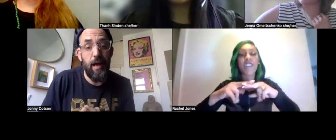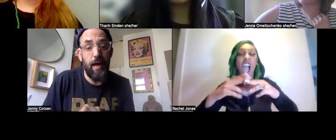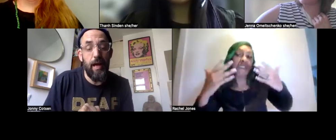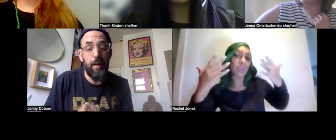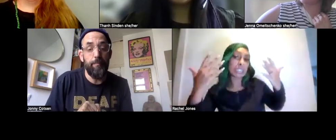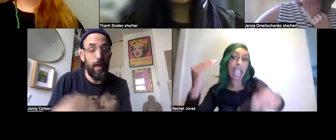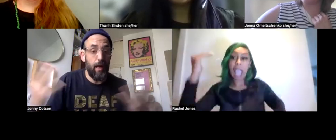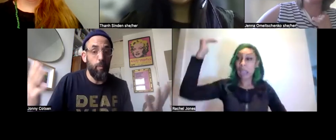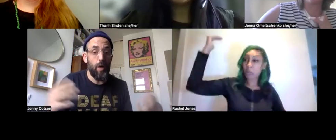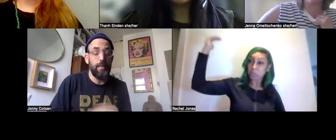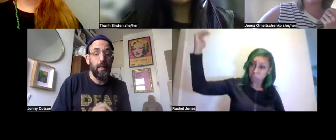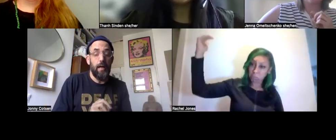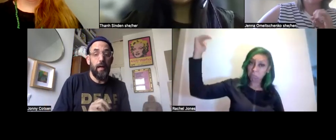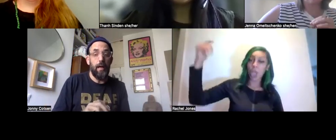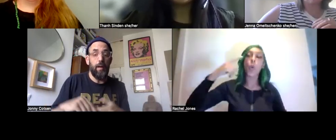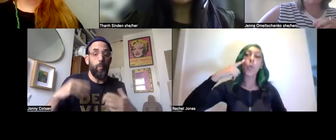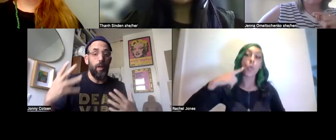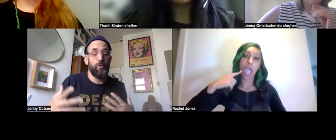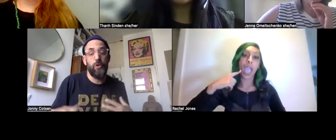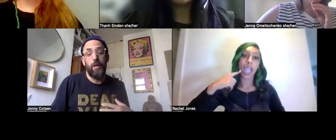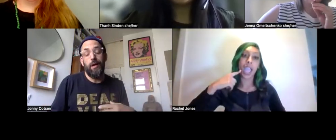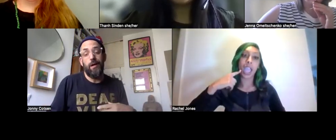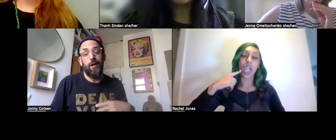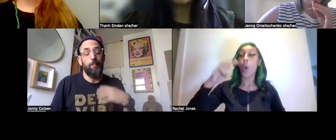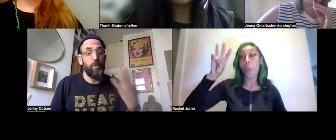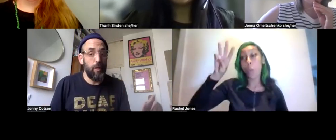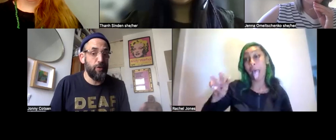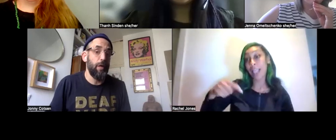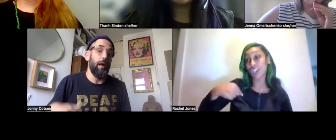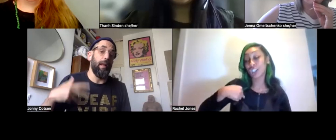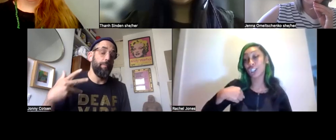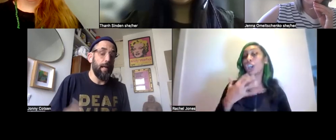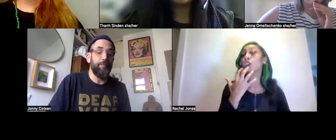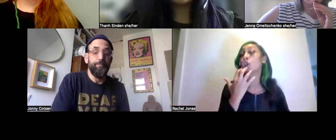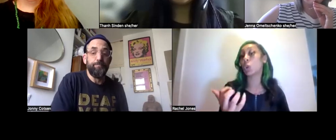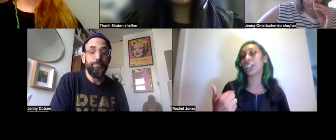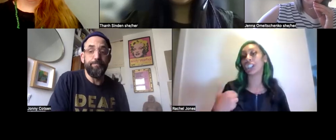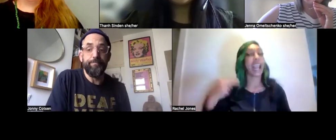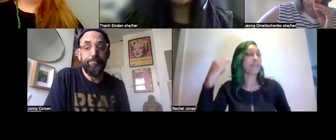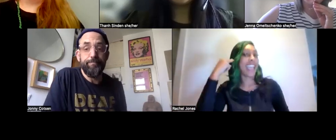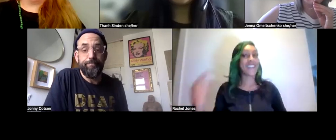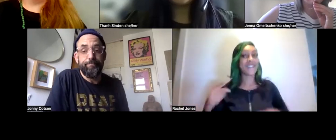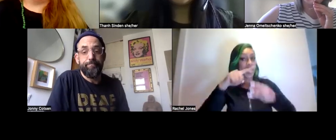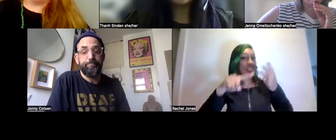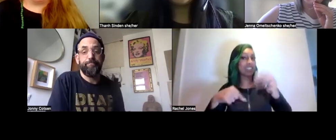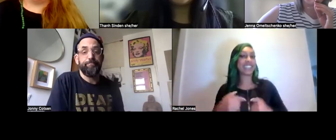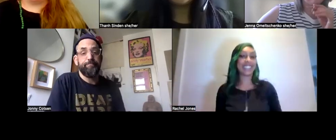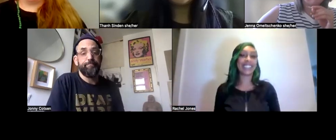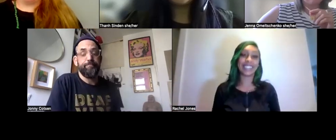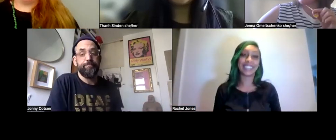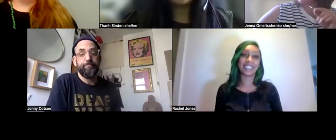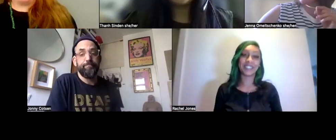5'10", and I'm white, I'm Welsh, I'm Jewish, and I'm deaf. Thank